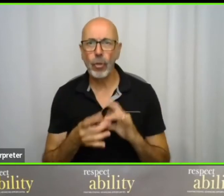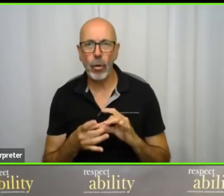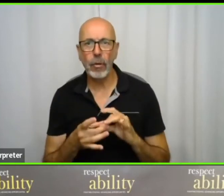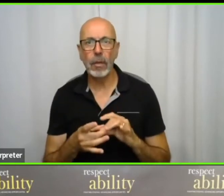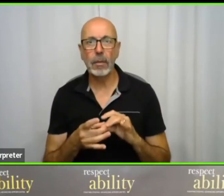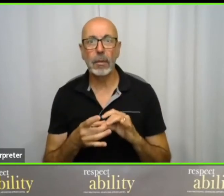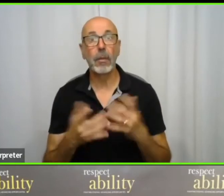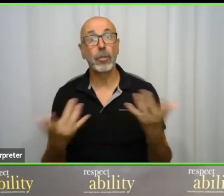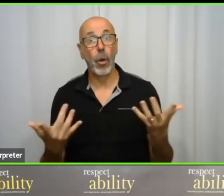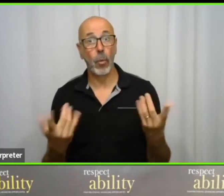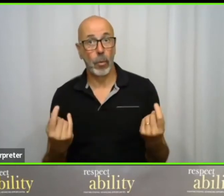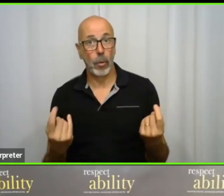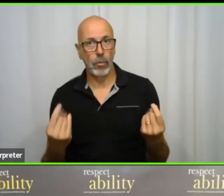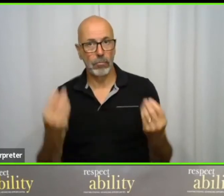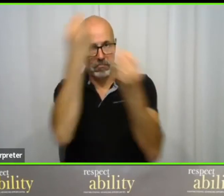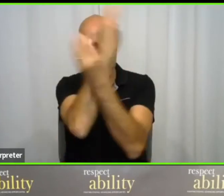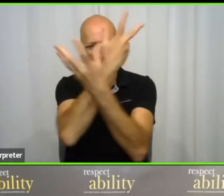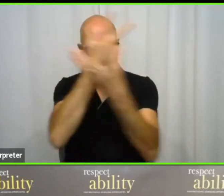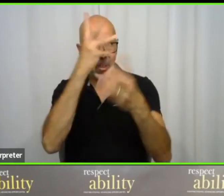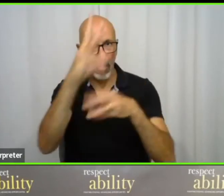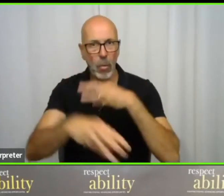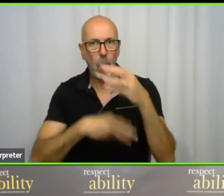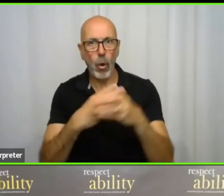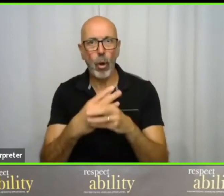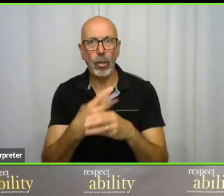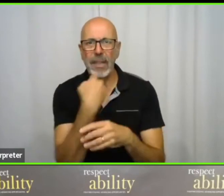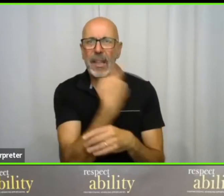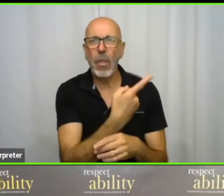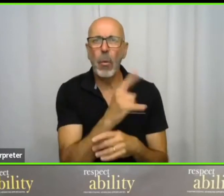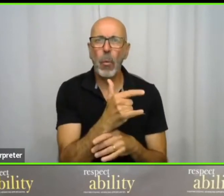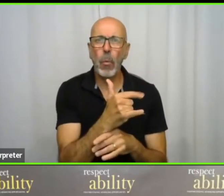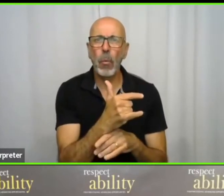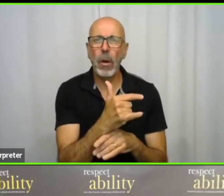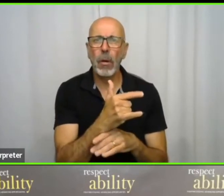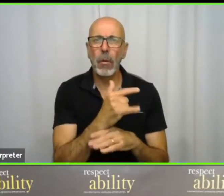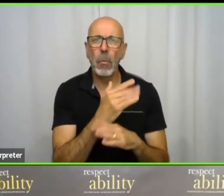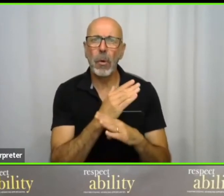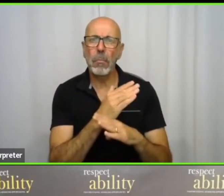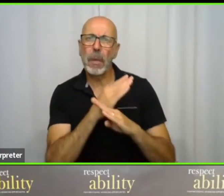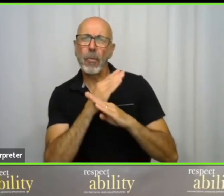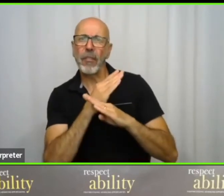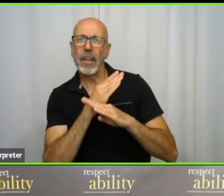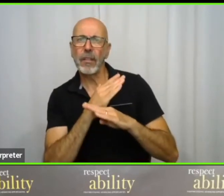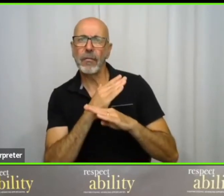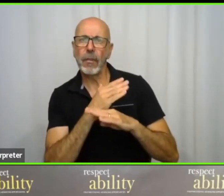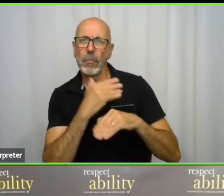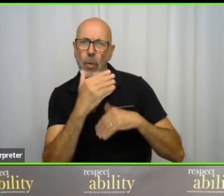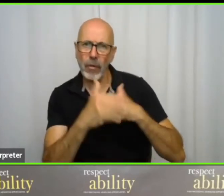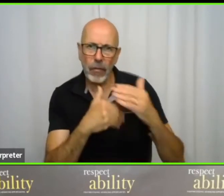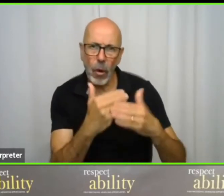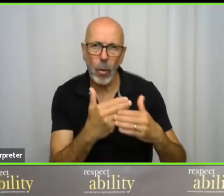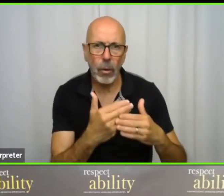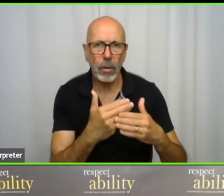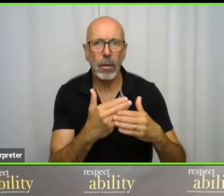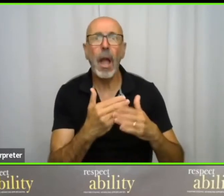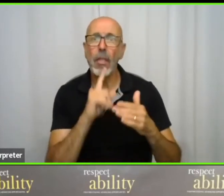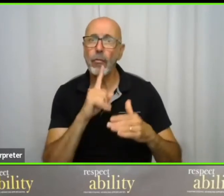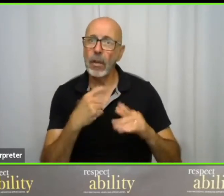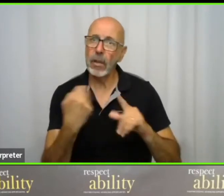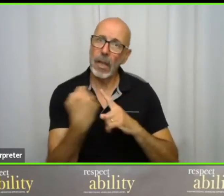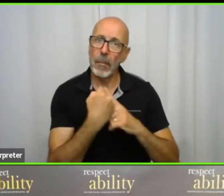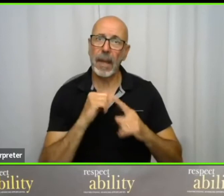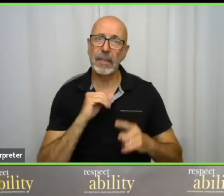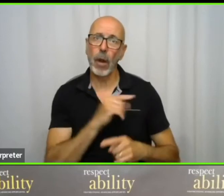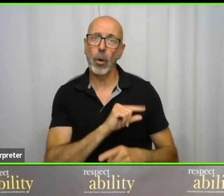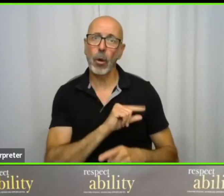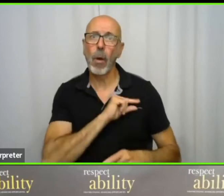know that we're being held back in some way of doing something that could benefit our quality of life. You know, one of the big things I'm hearing in a